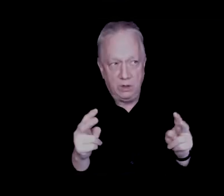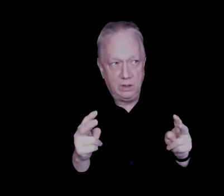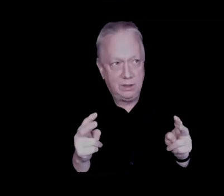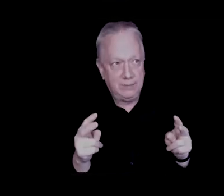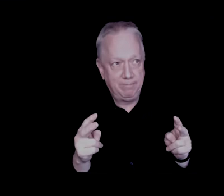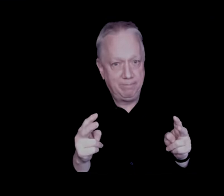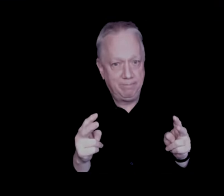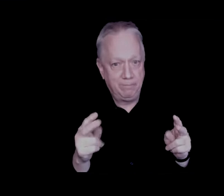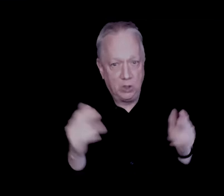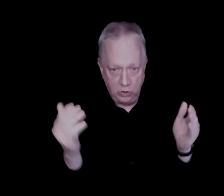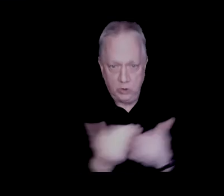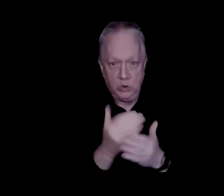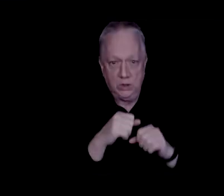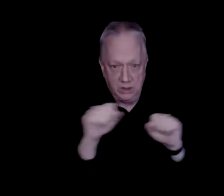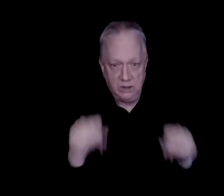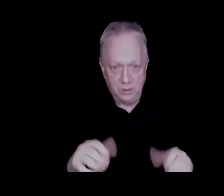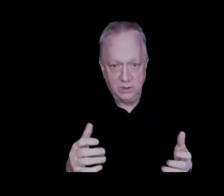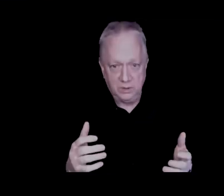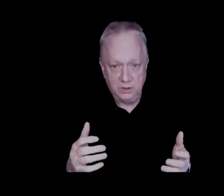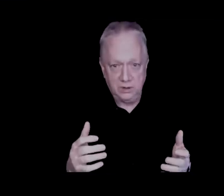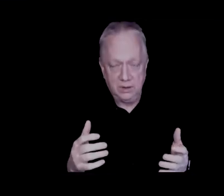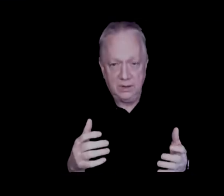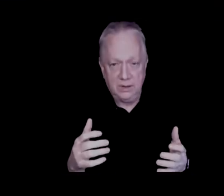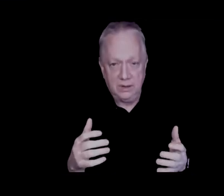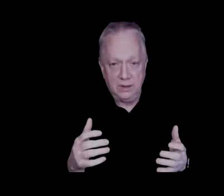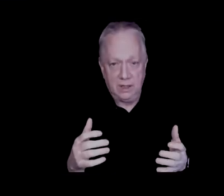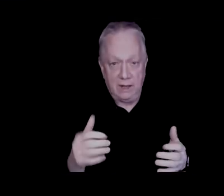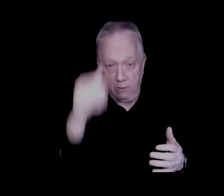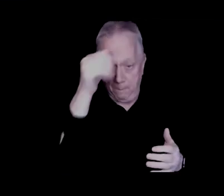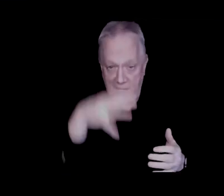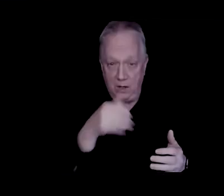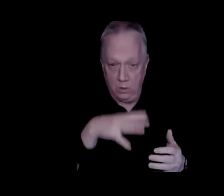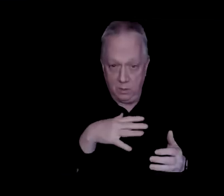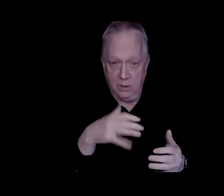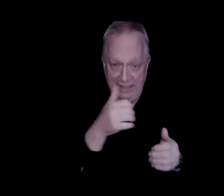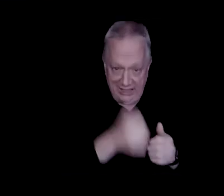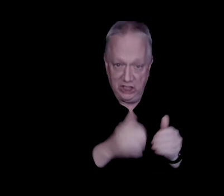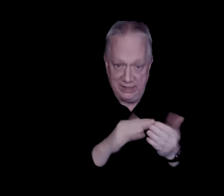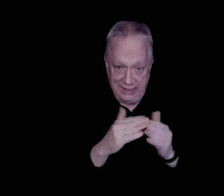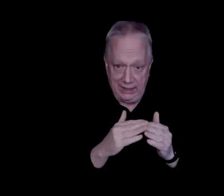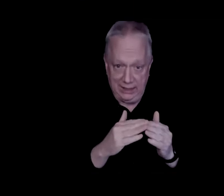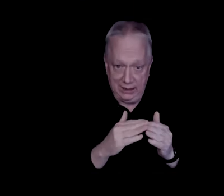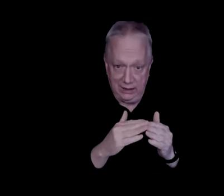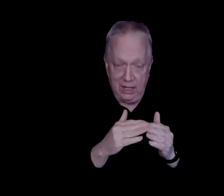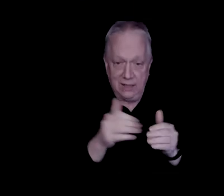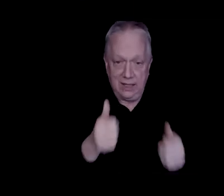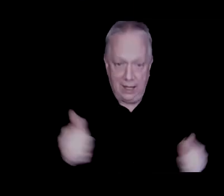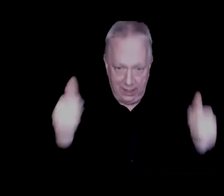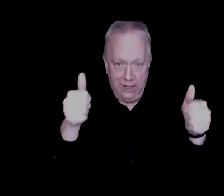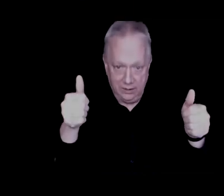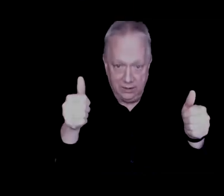new systems with a man and a woman at the head of